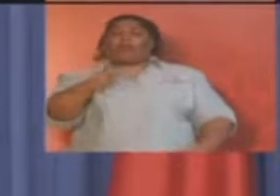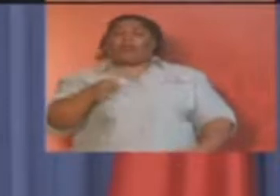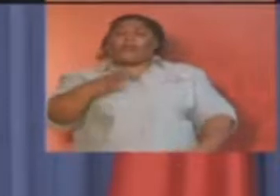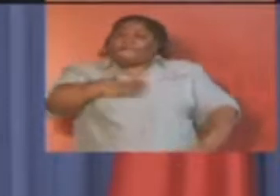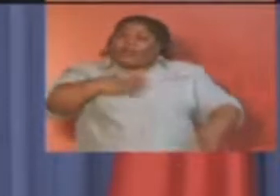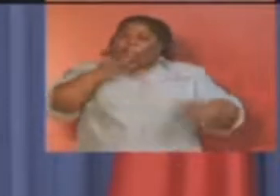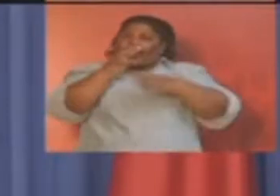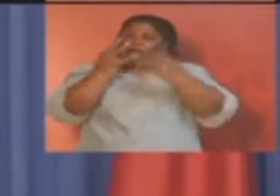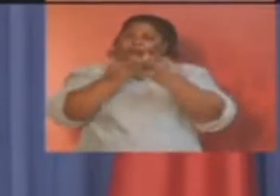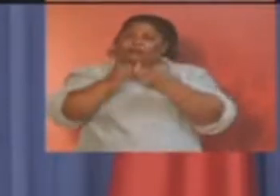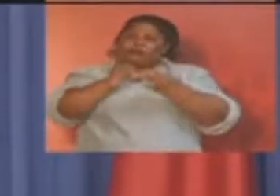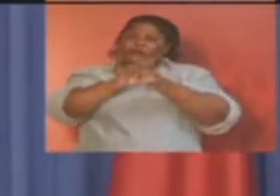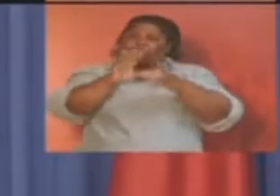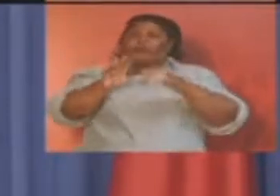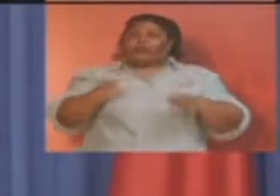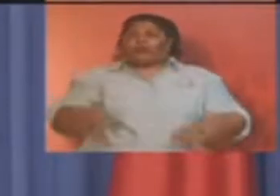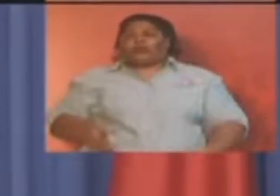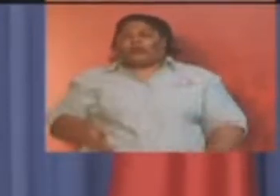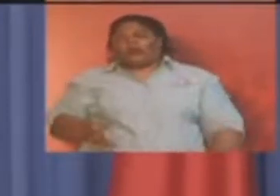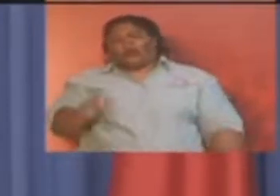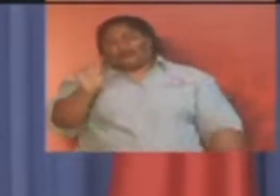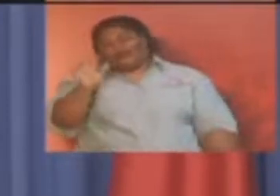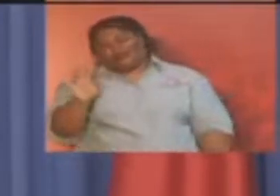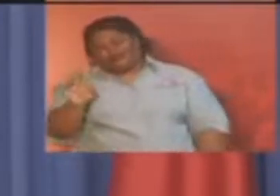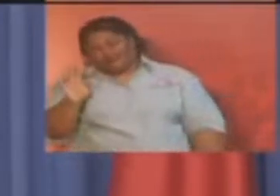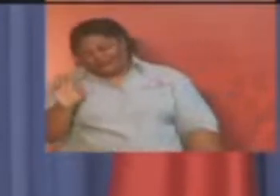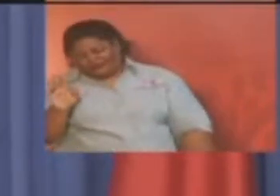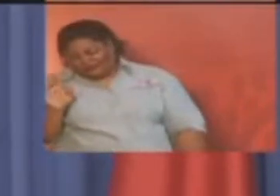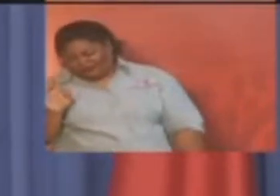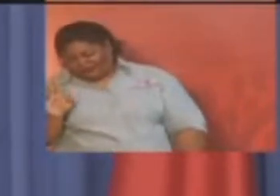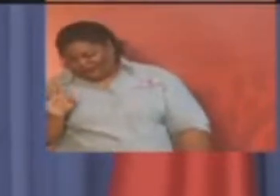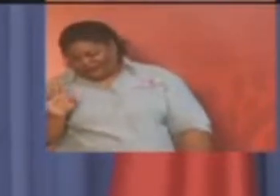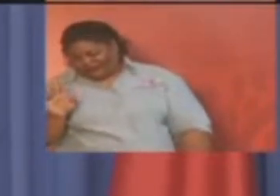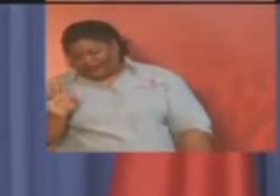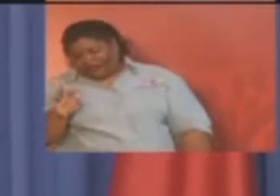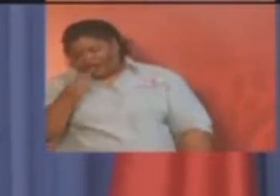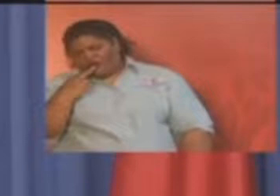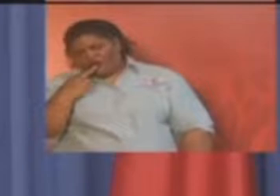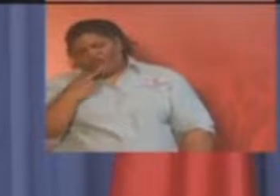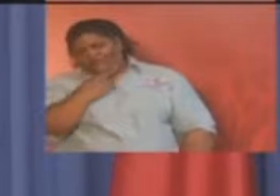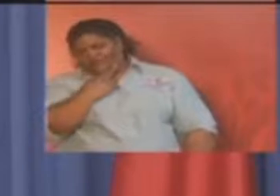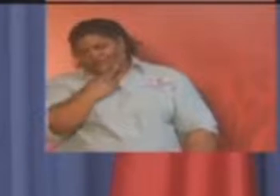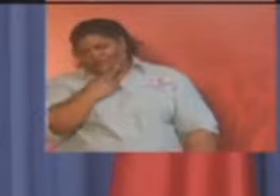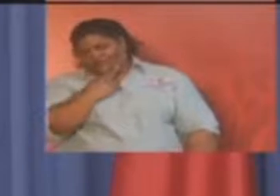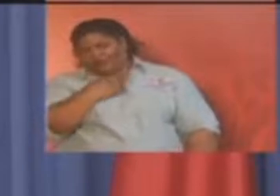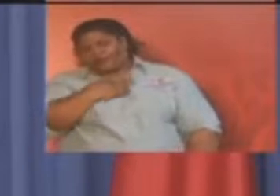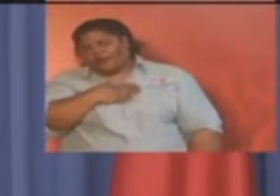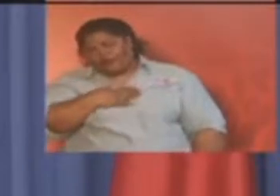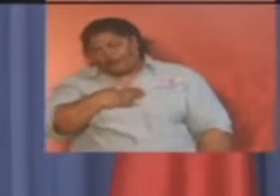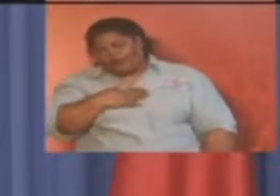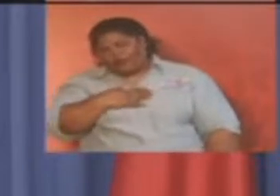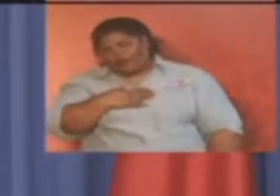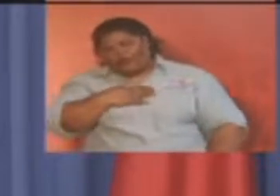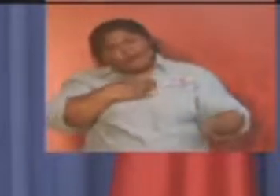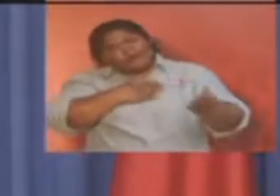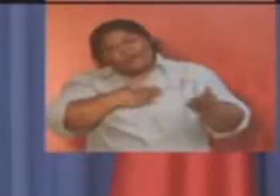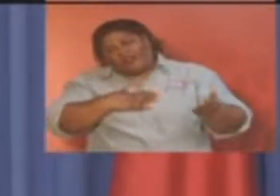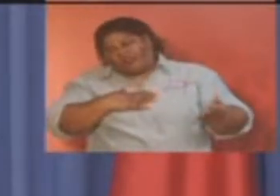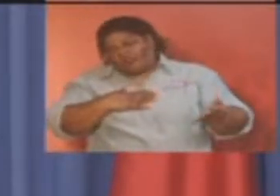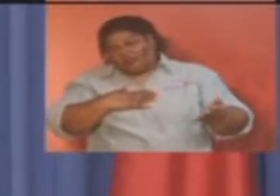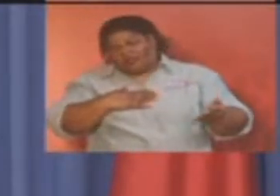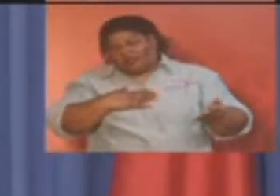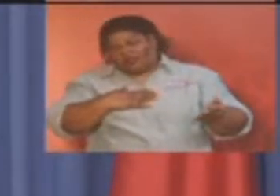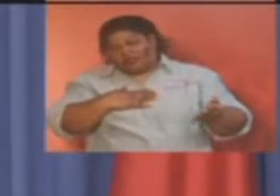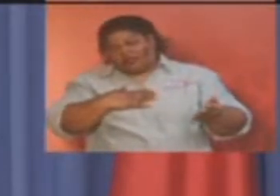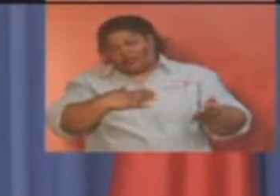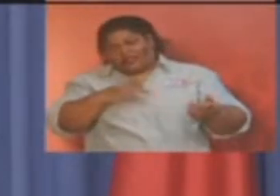asking restaurants, just please stay put until the 23rd of May, including this attempt at a delivery service.